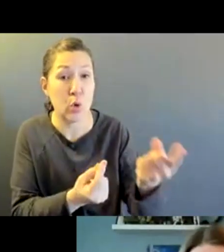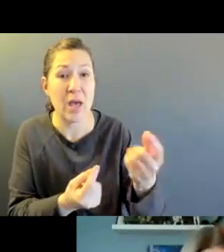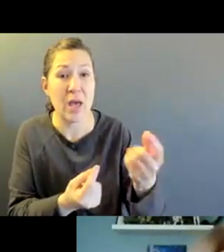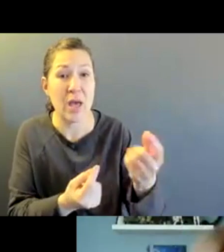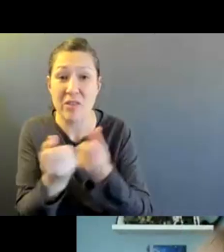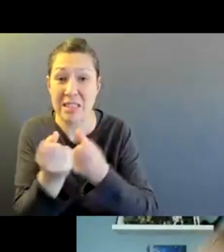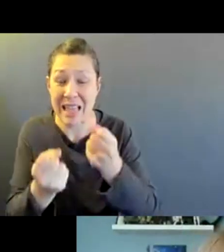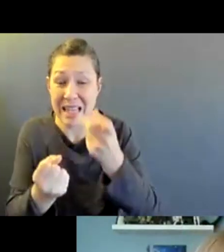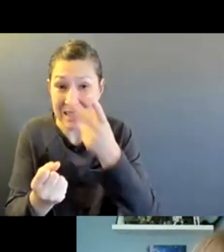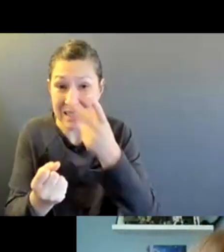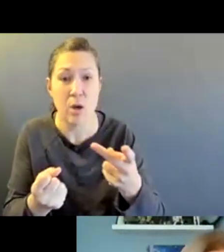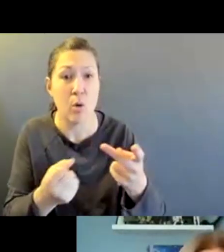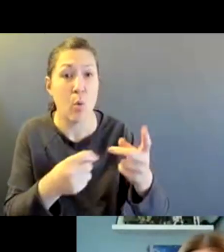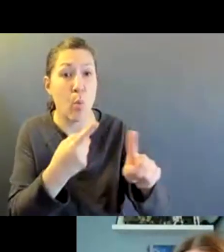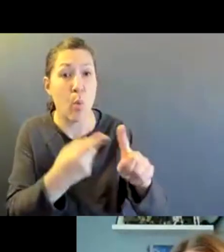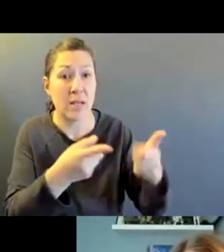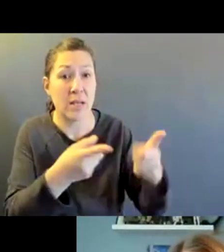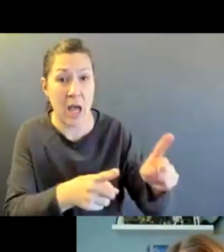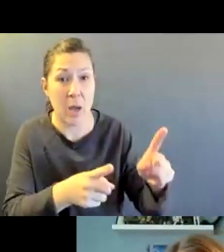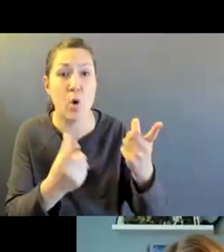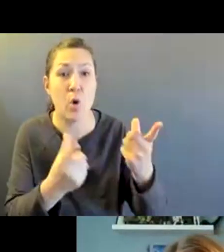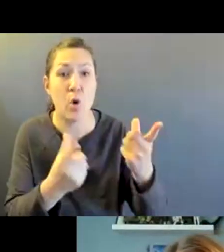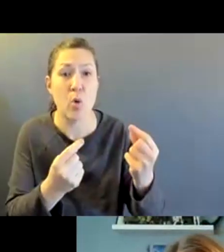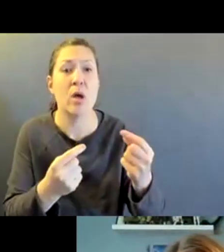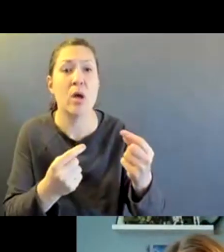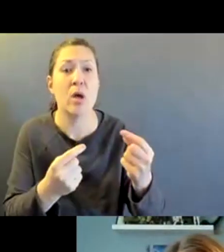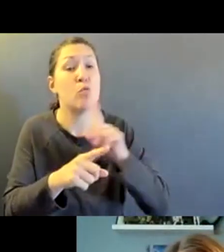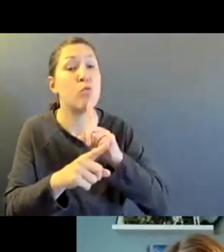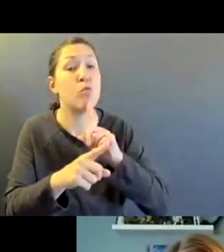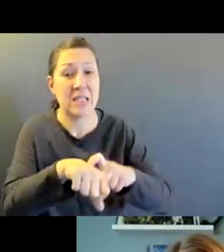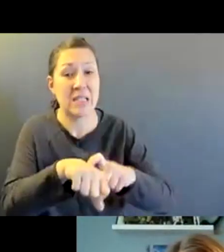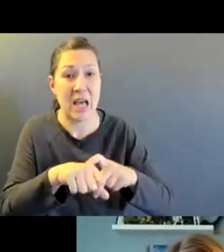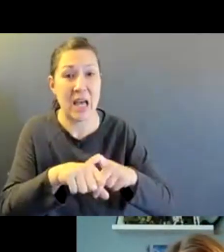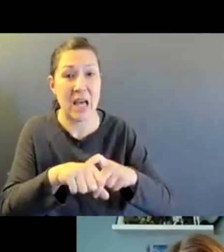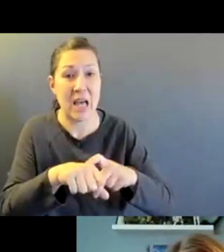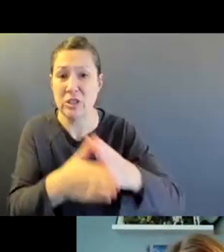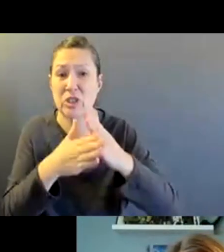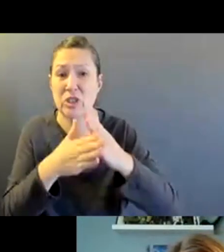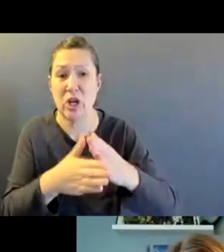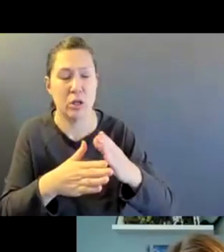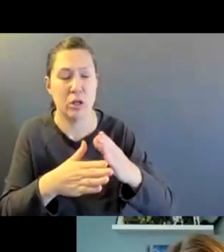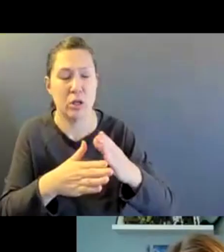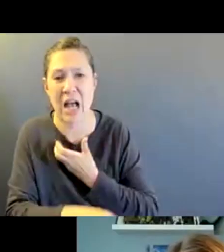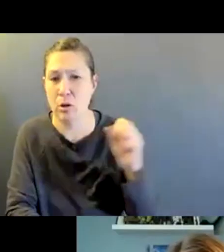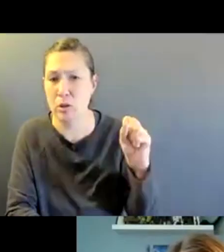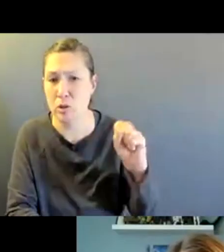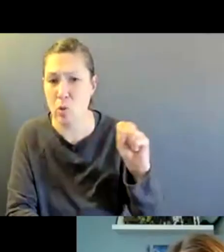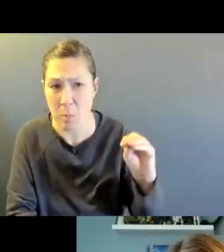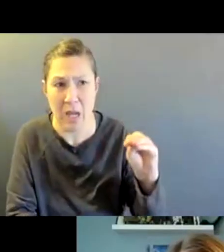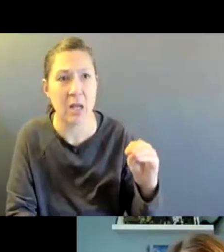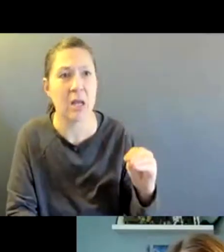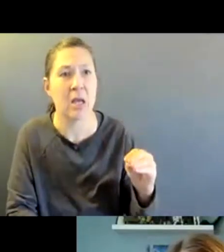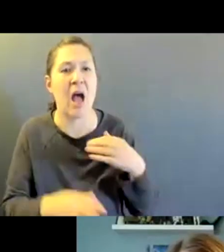as these things are happening, we are translating them in real time to you via our socials. I put out explainer videos